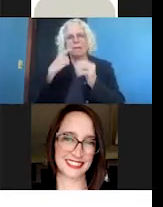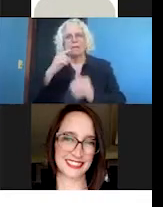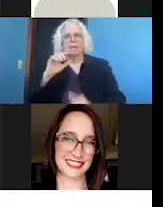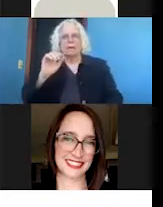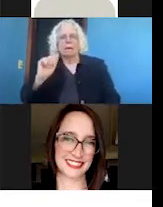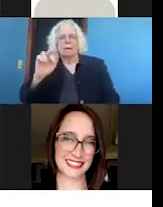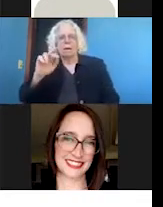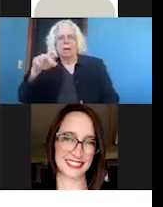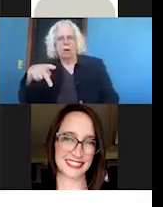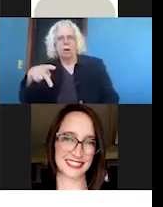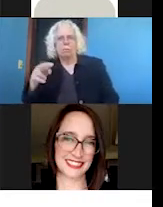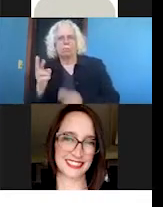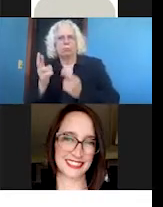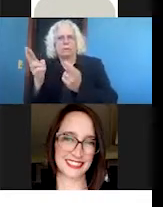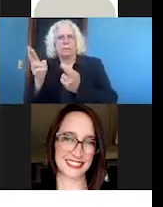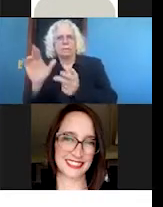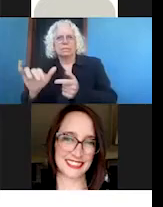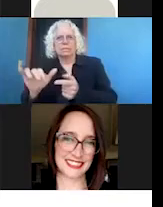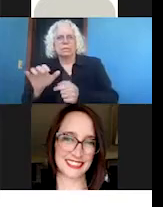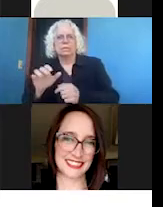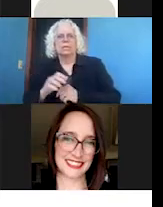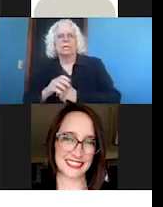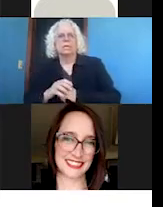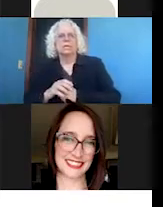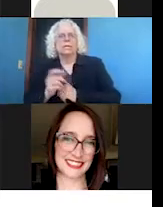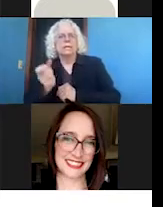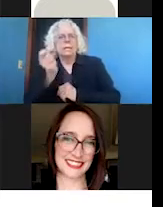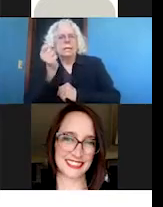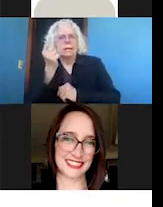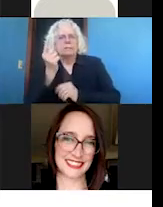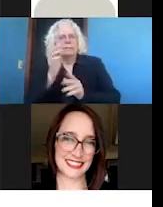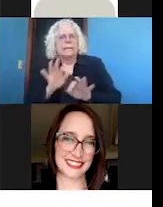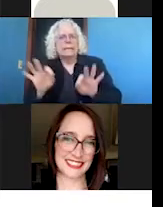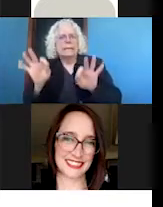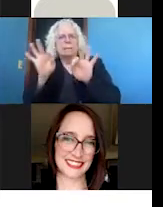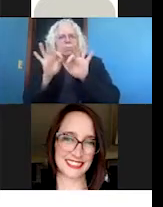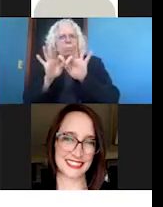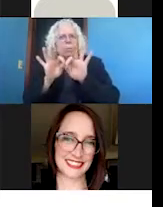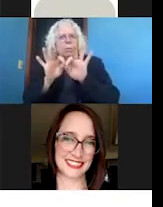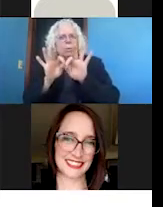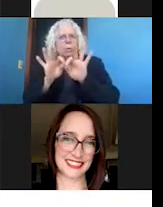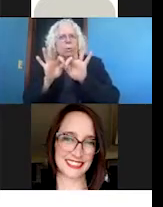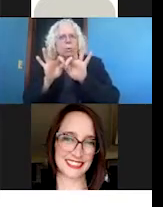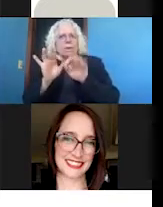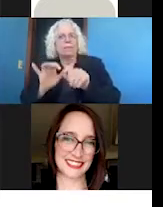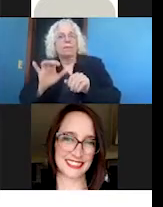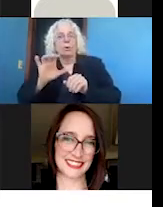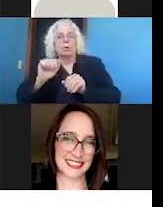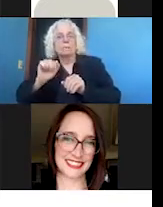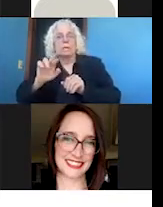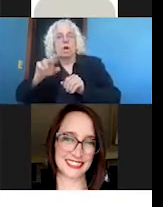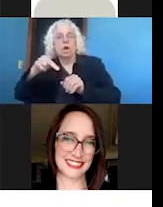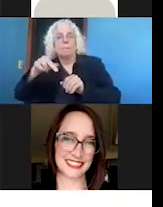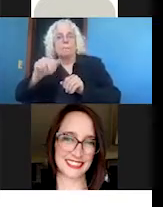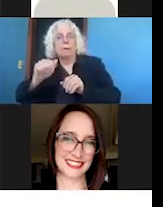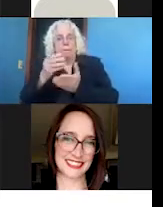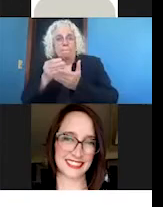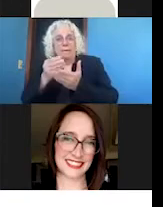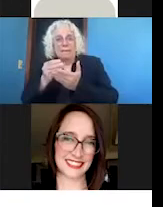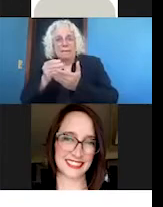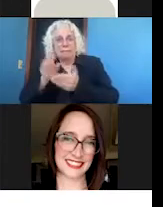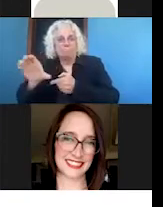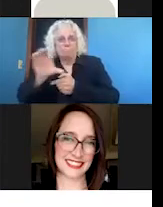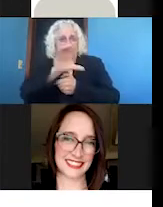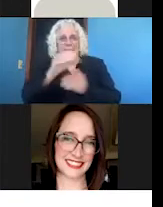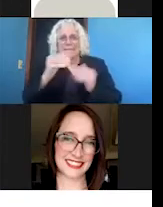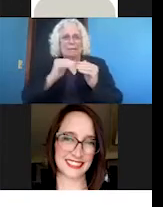recommendations, but it is really important for us to also hold that, some of the ARPA funds can't be used with certain populations, right? So I'm just really holding